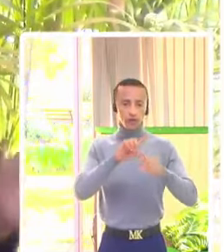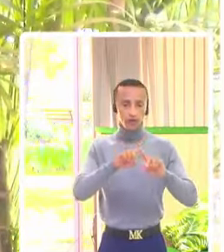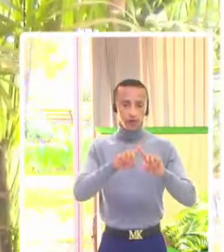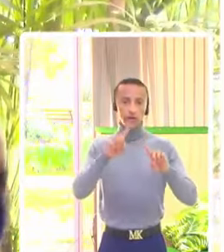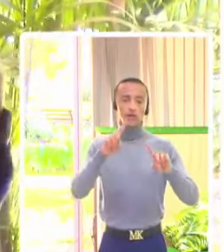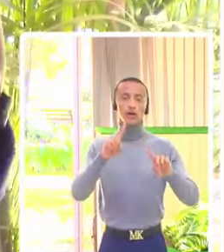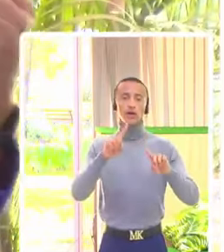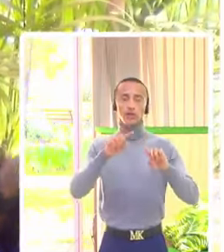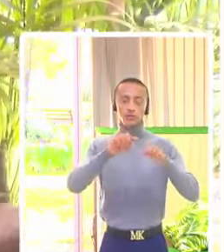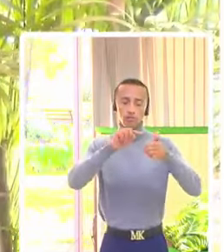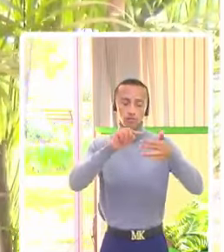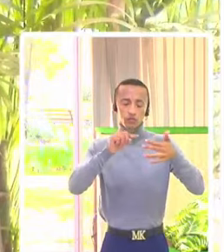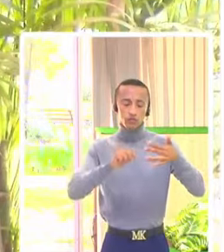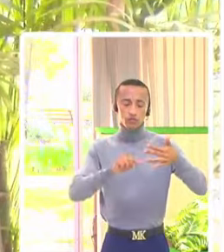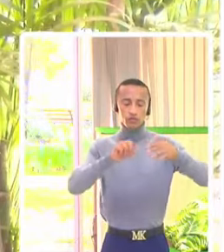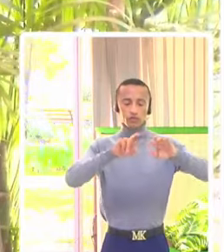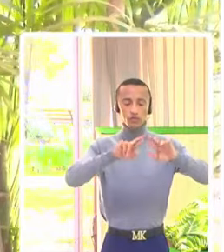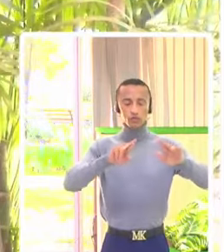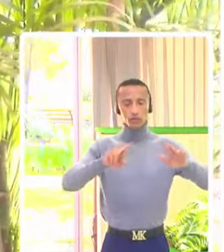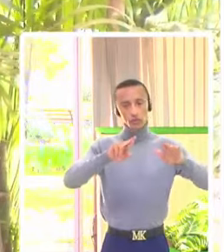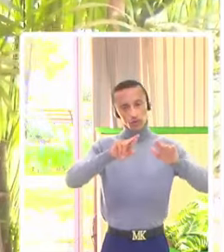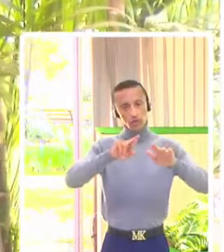variables related to money, to